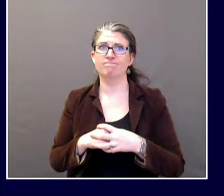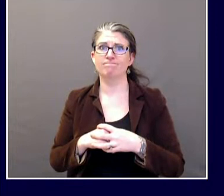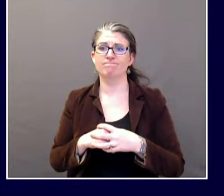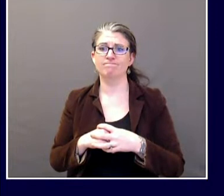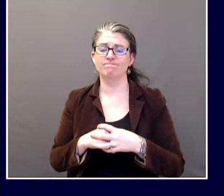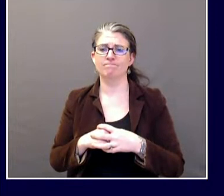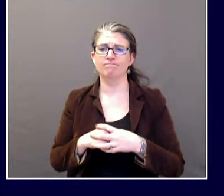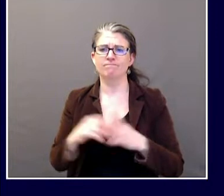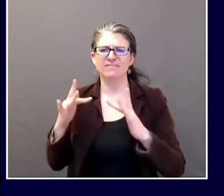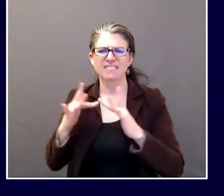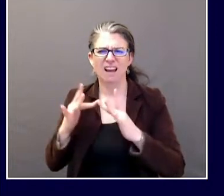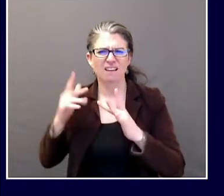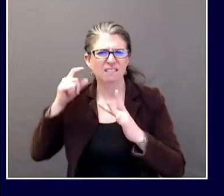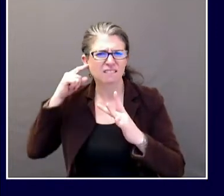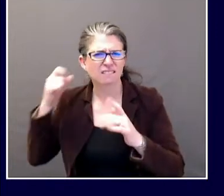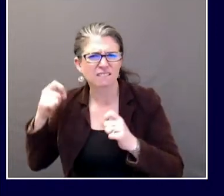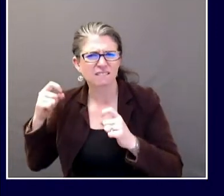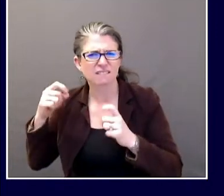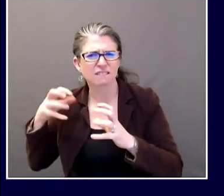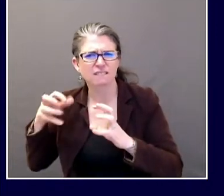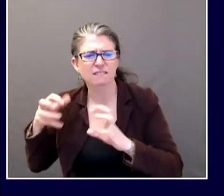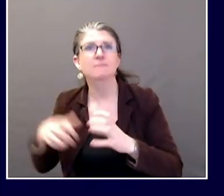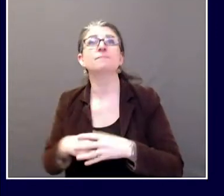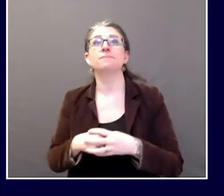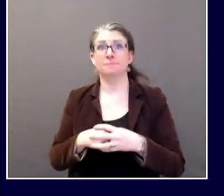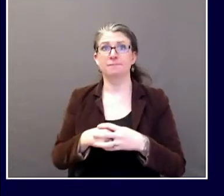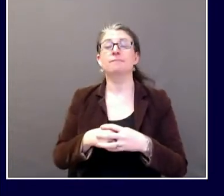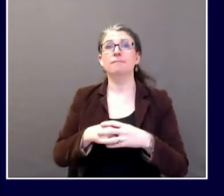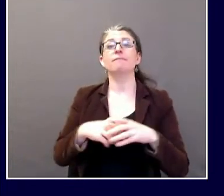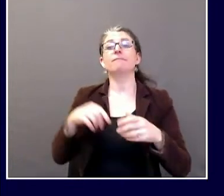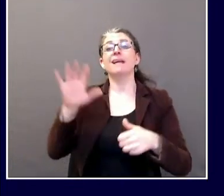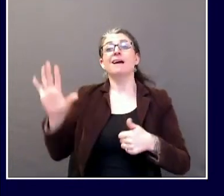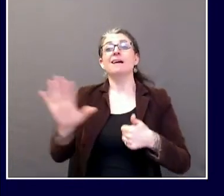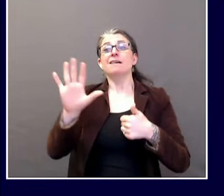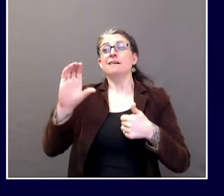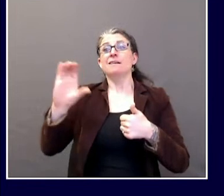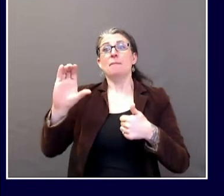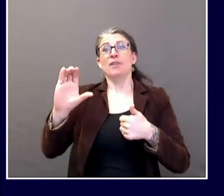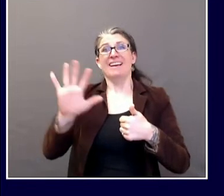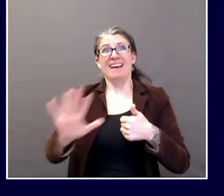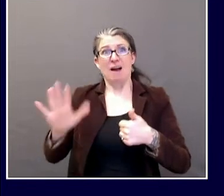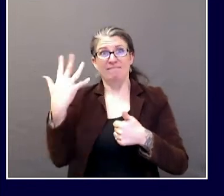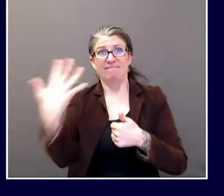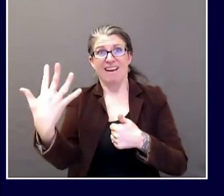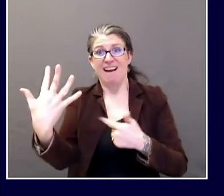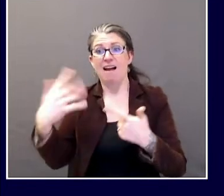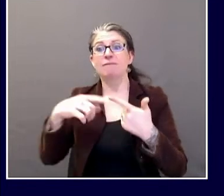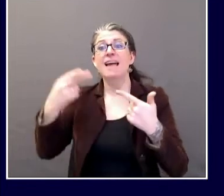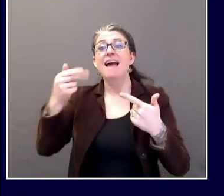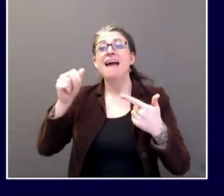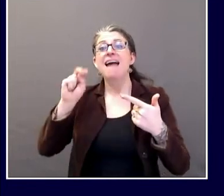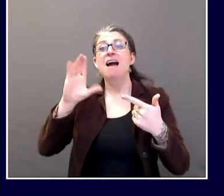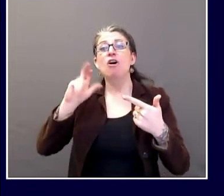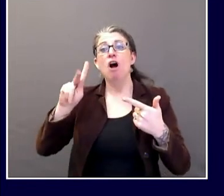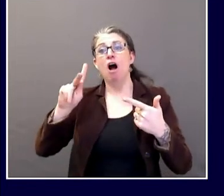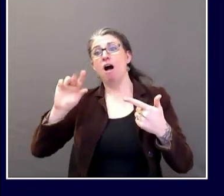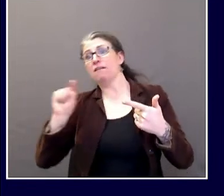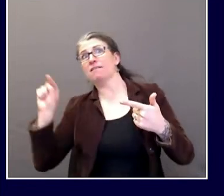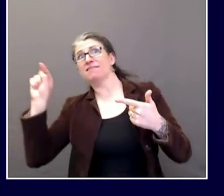5 from Cumberland County, 2 from Hancock County, 2 from Kennebec County, and 1 from Penobscot